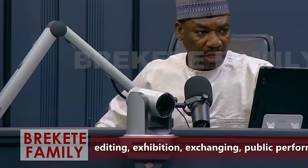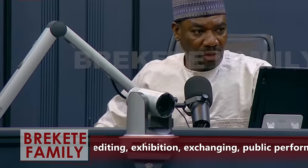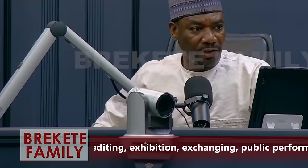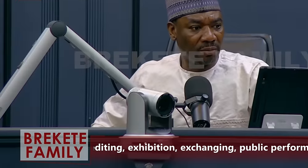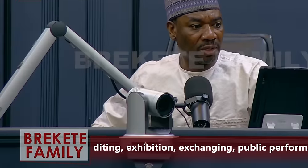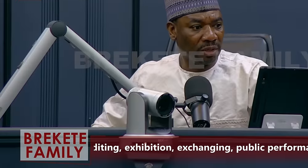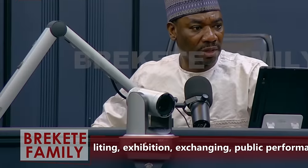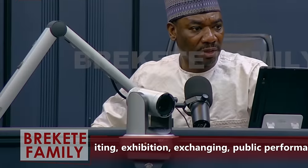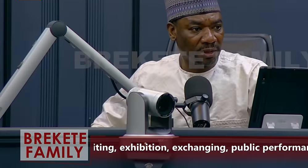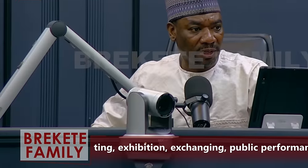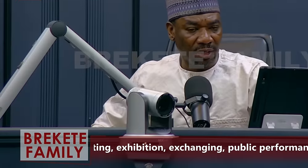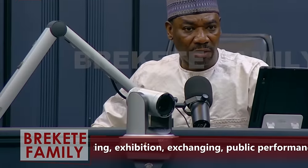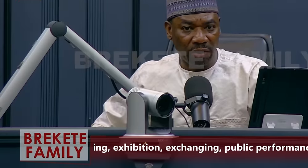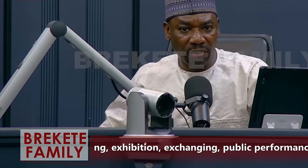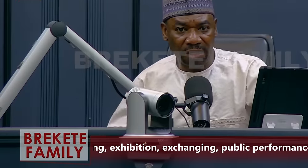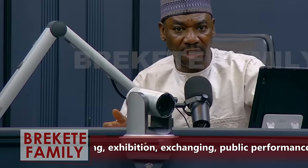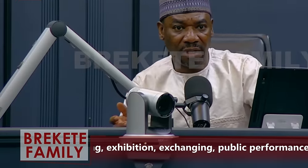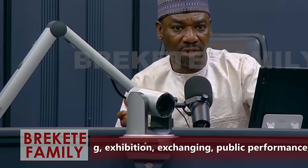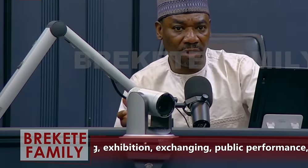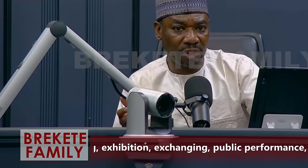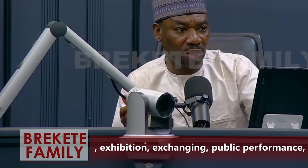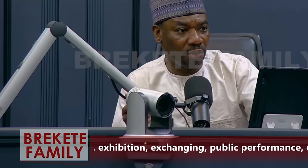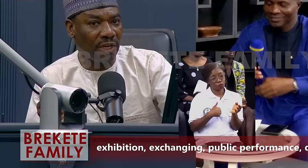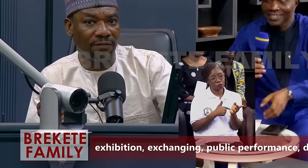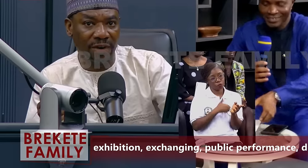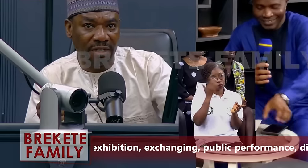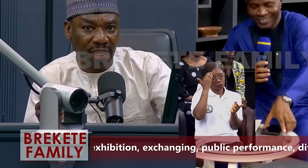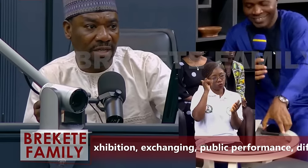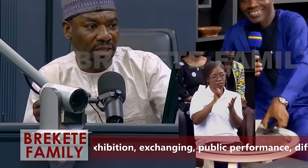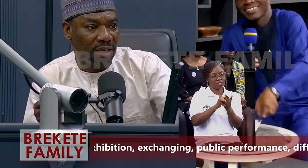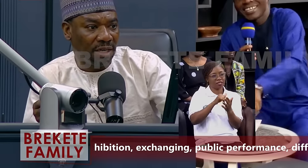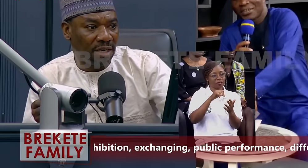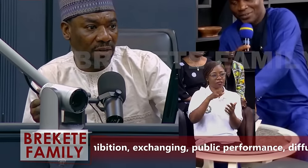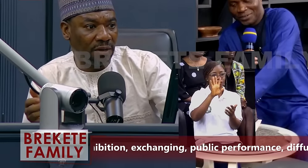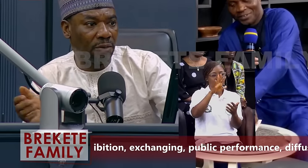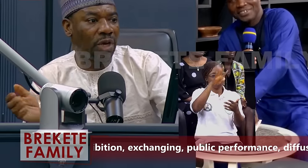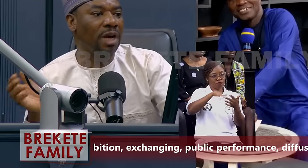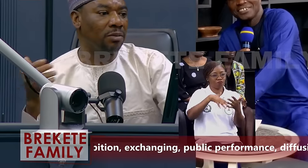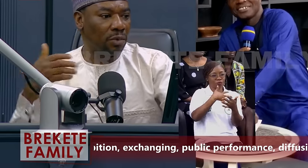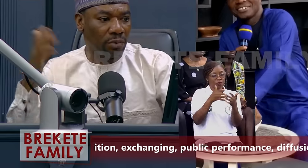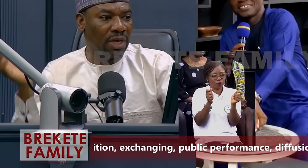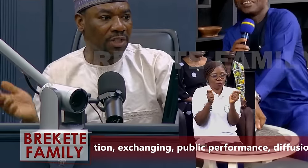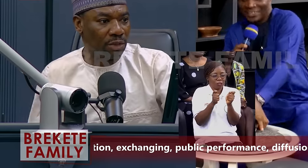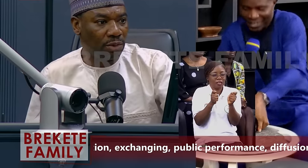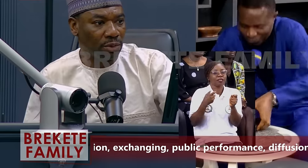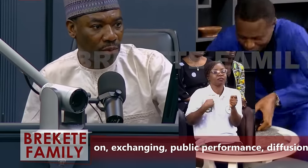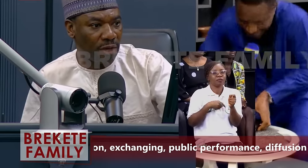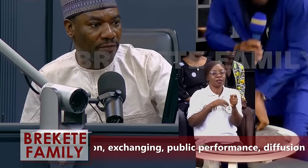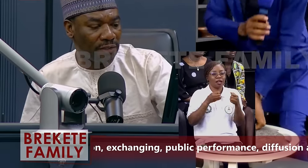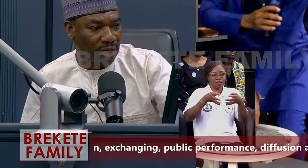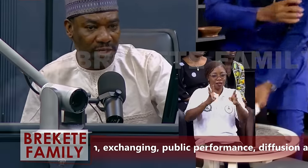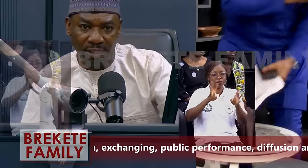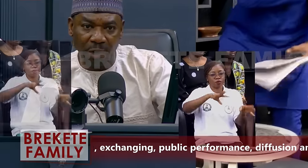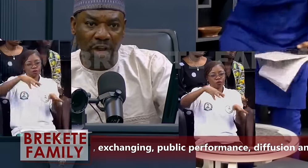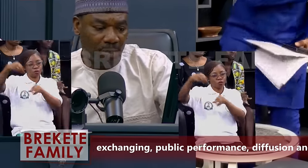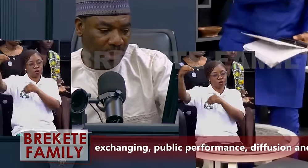Thank you very much, doctor. We know say your schedule day very tight. Yes. Thank you. We will excuse you to go and face other